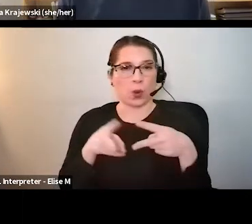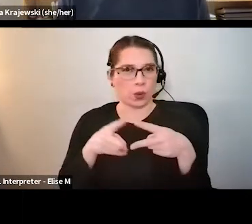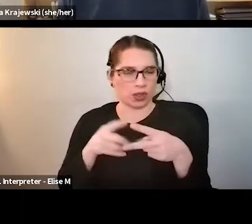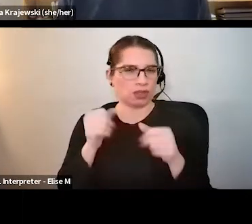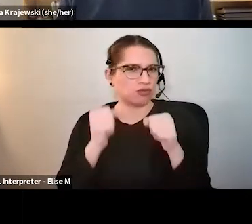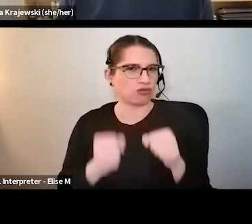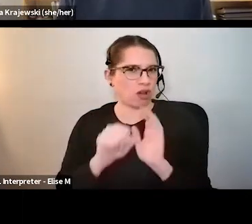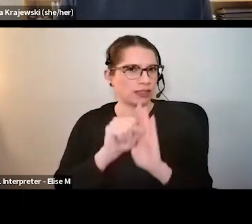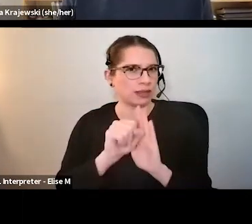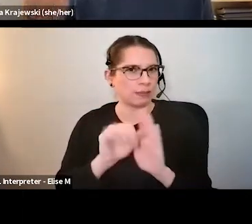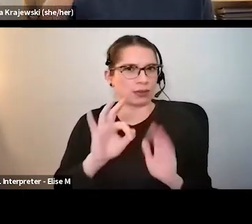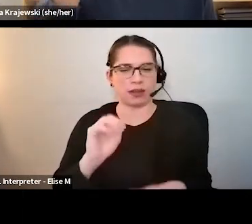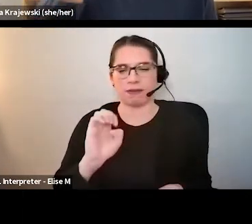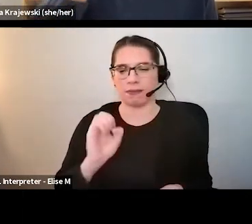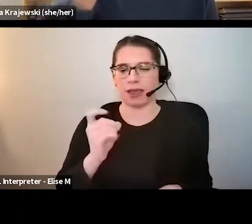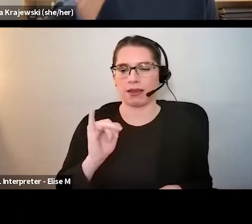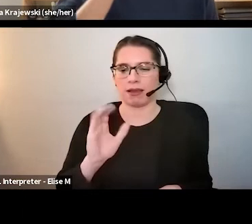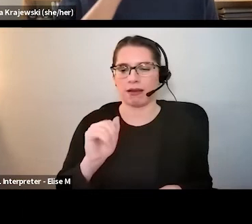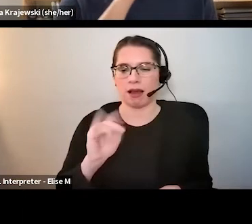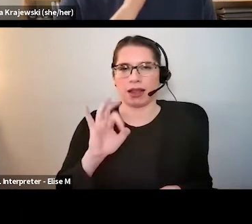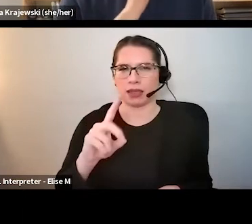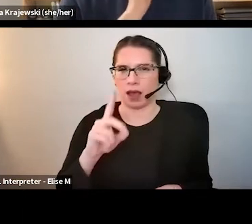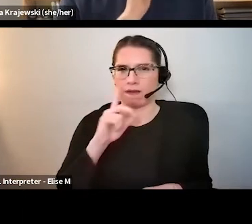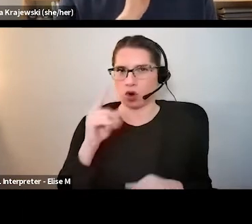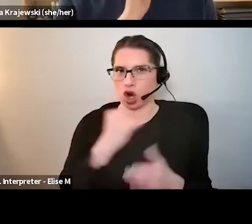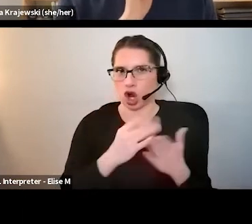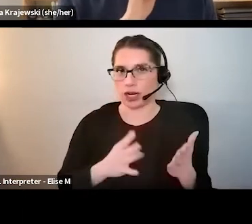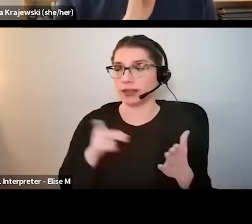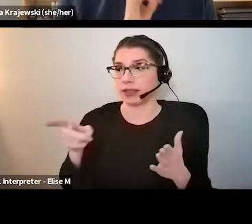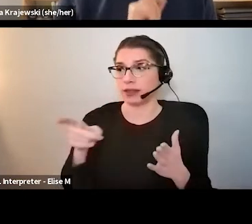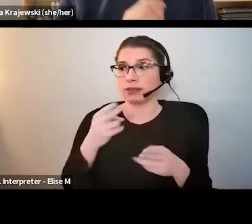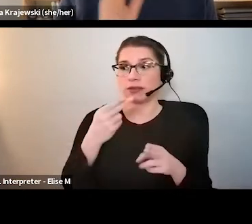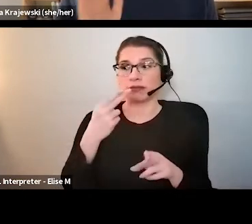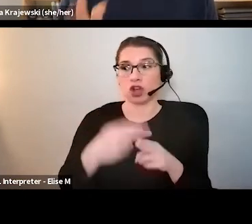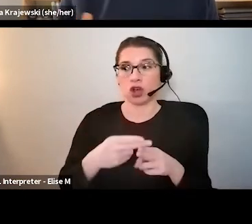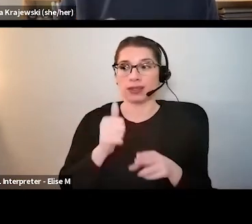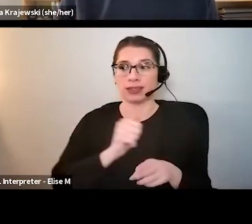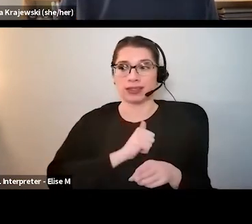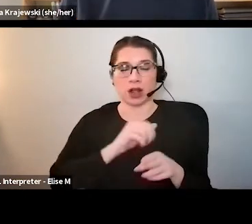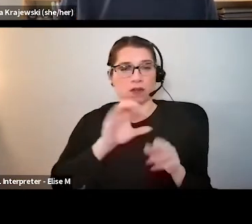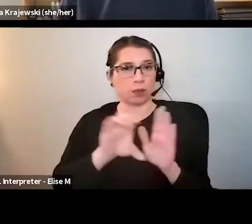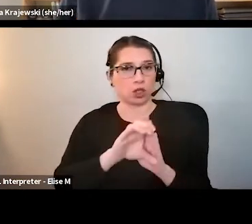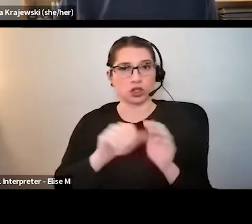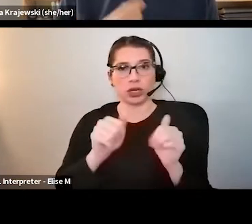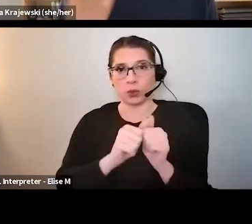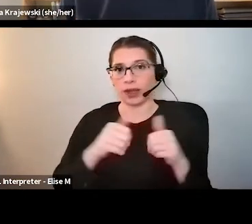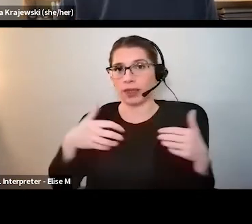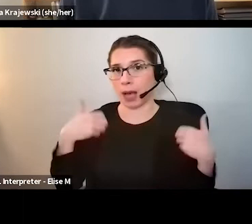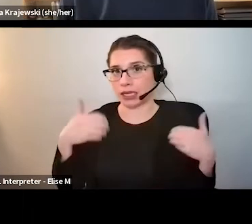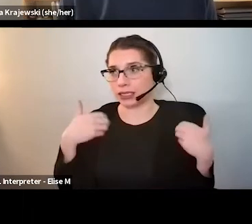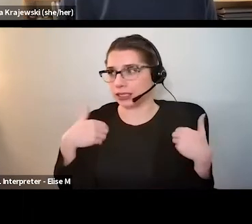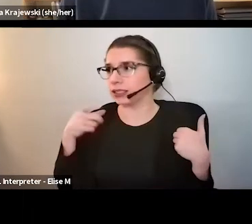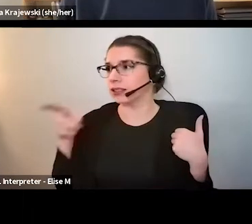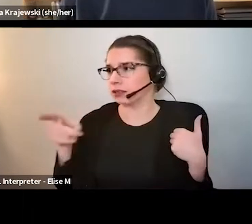artists. In Self-Portrait with Monkeys, Kahlo depicts herself surrounded by large green leaves, a bird